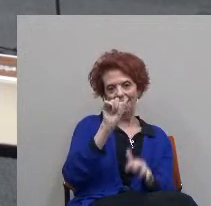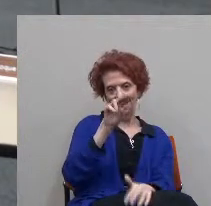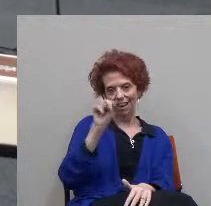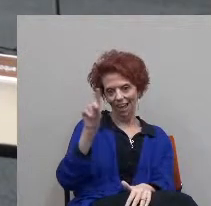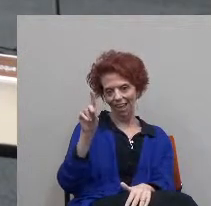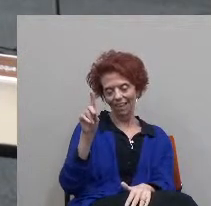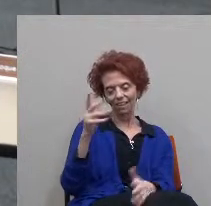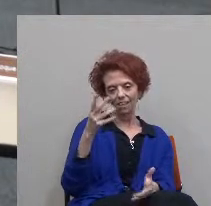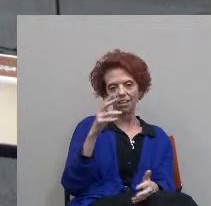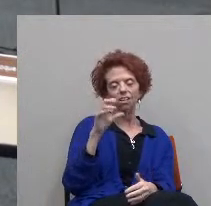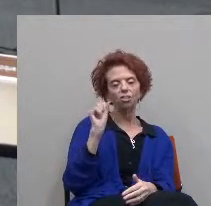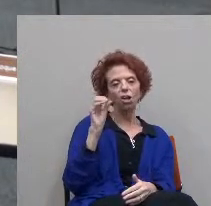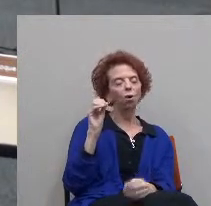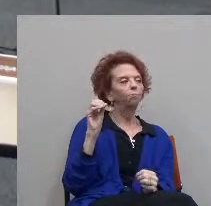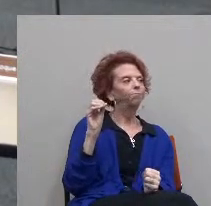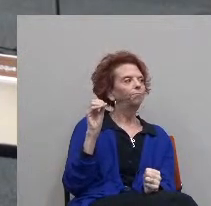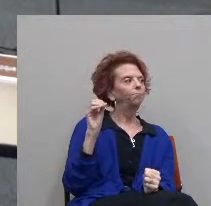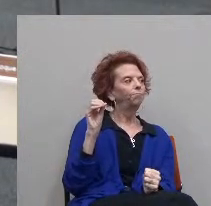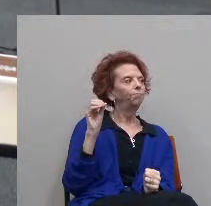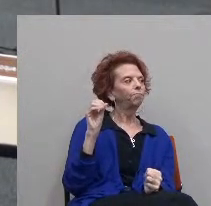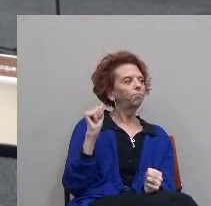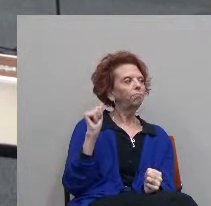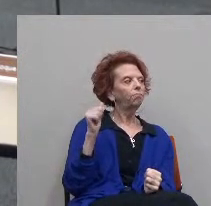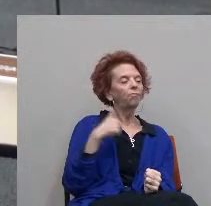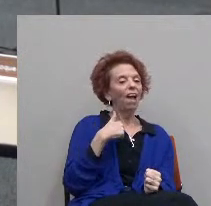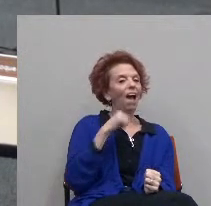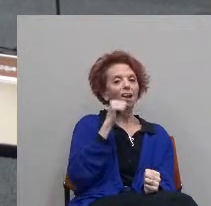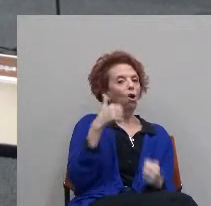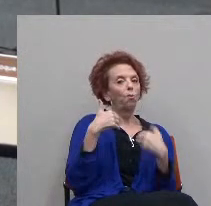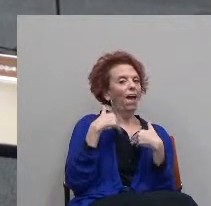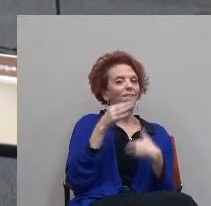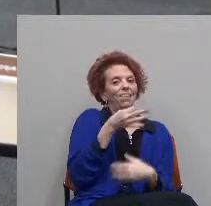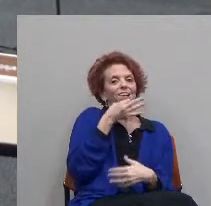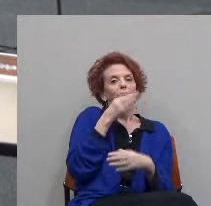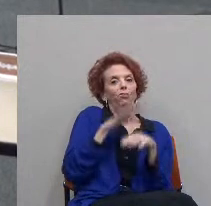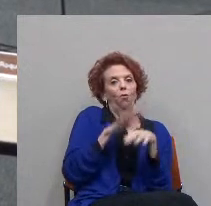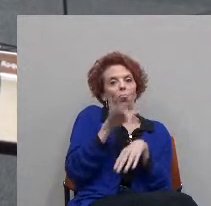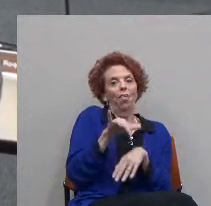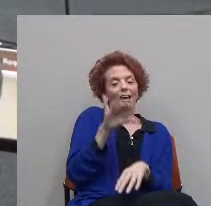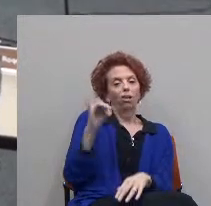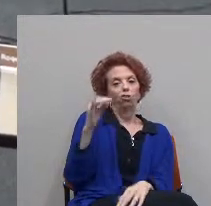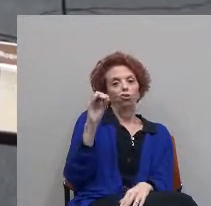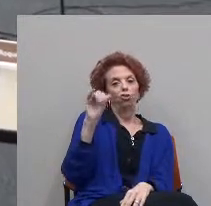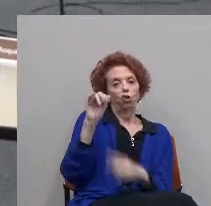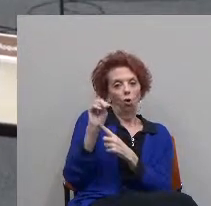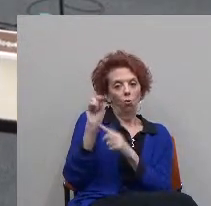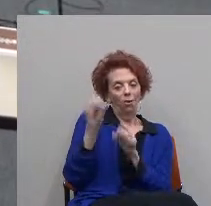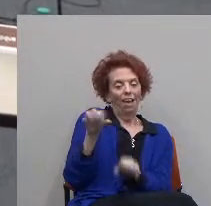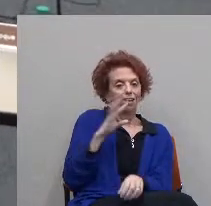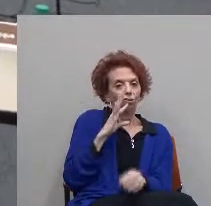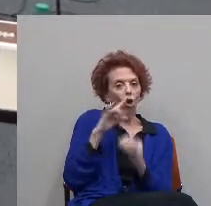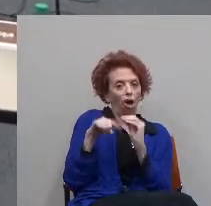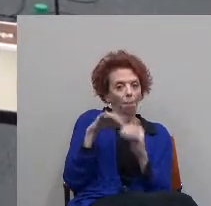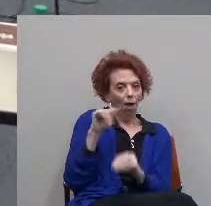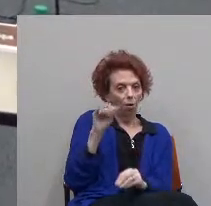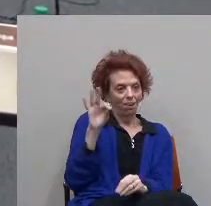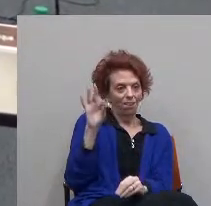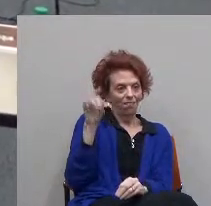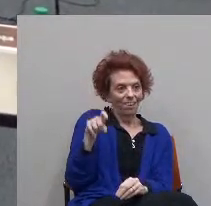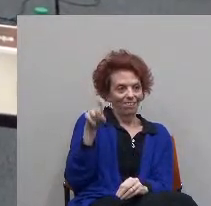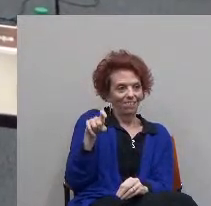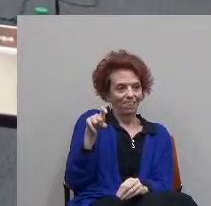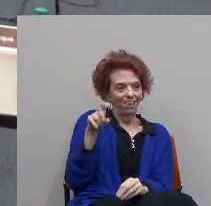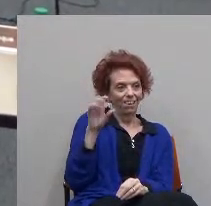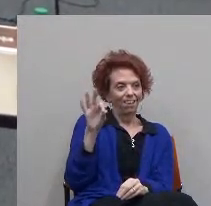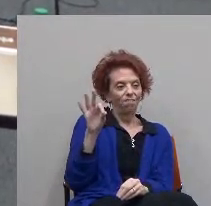and state lands. So that I don't have the expertise on this, so Joan can always come up and talk about it if